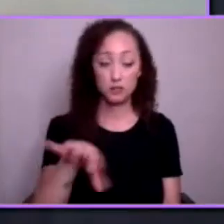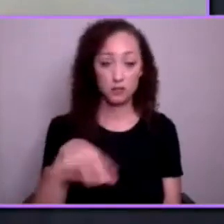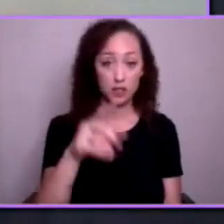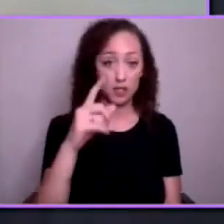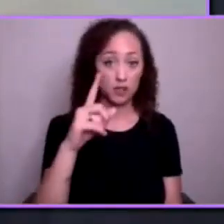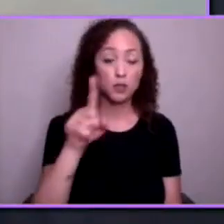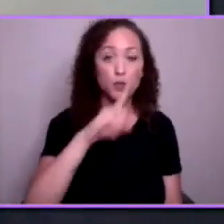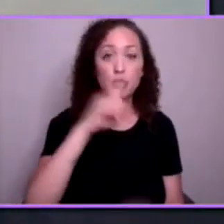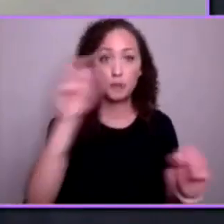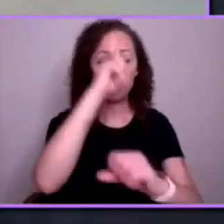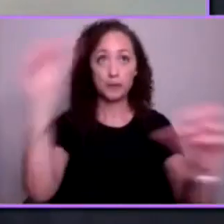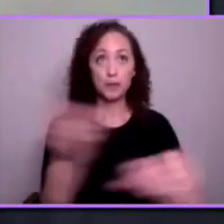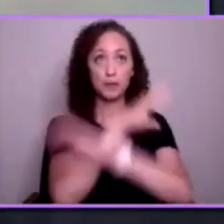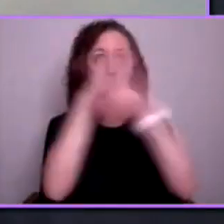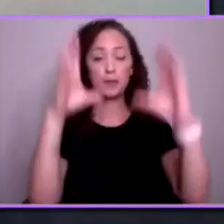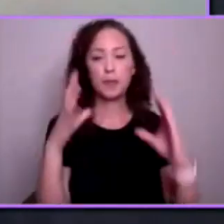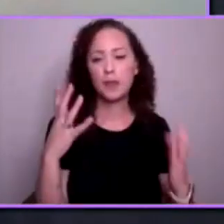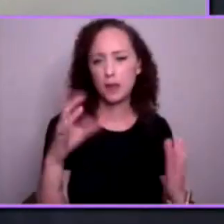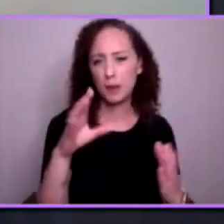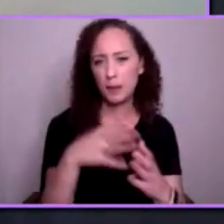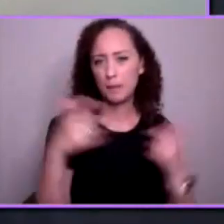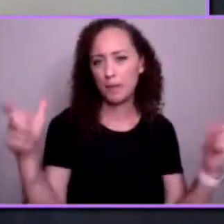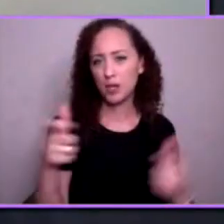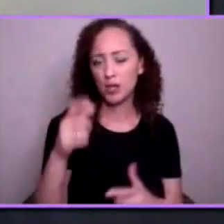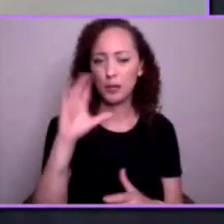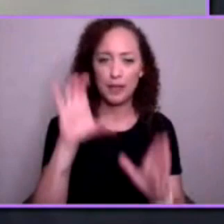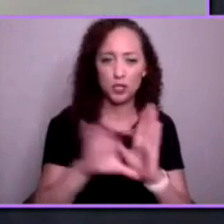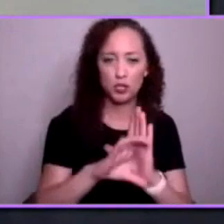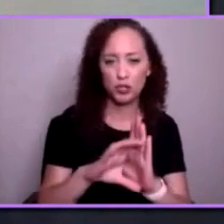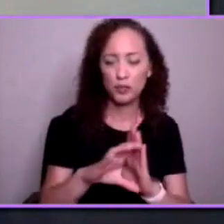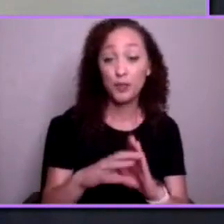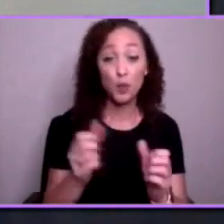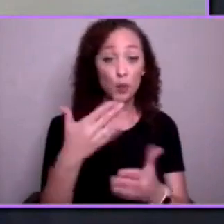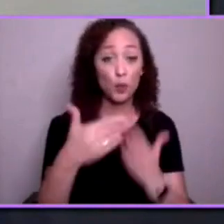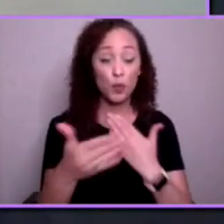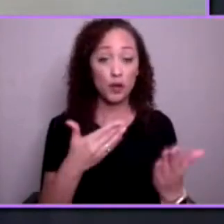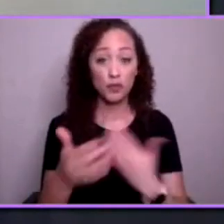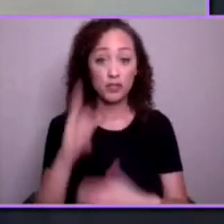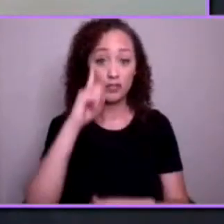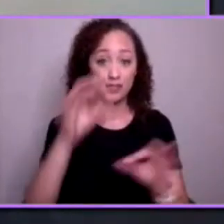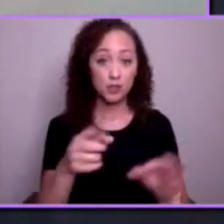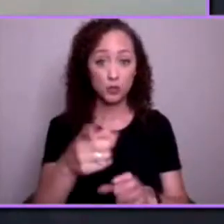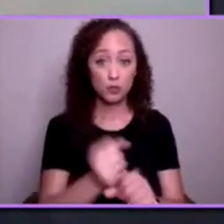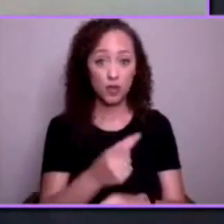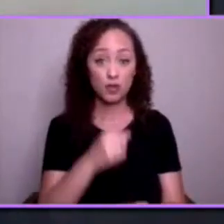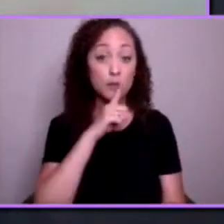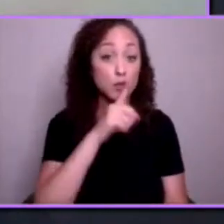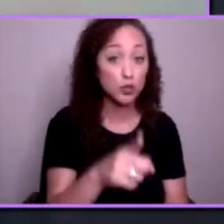data driving decisions. So whatever decision you make, you need to make sure that you collect data first. So I loved all